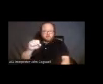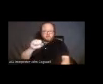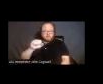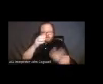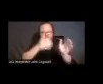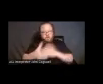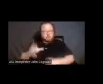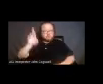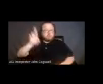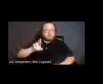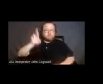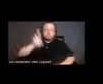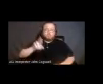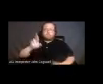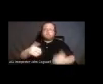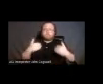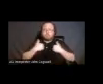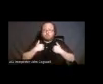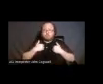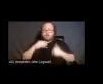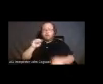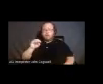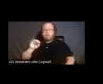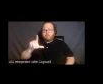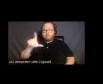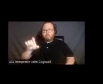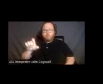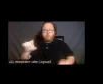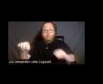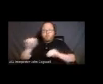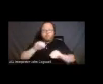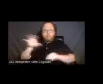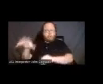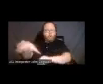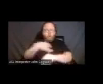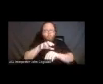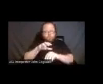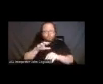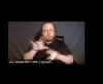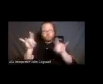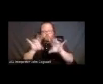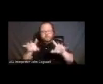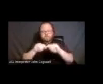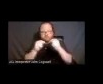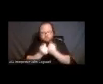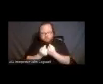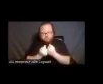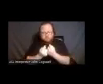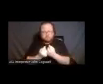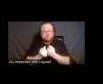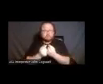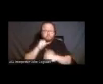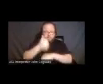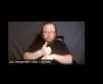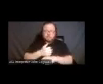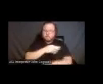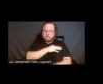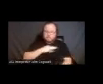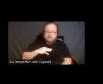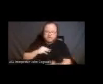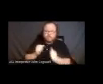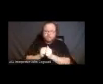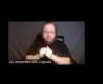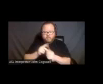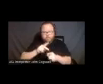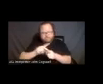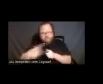Riverside has mobile crisis teams that are staffed with behavioral health professionals. They are now